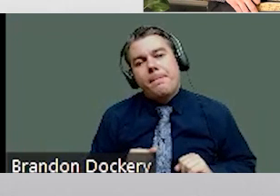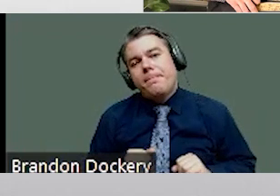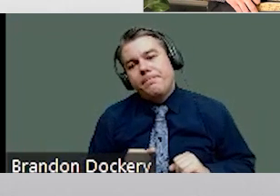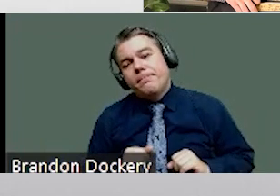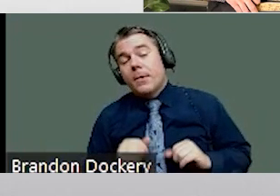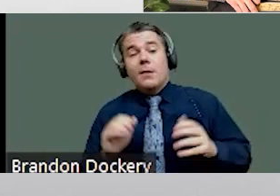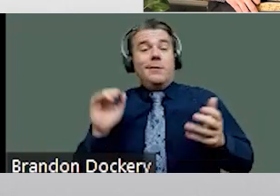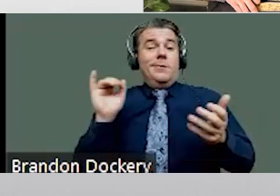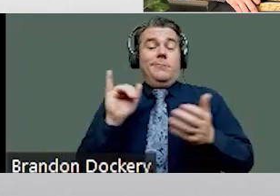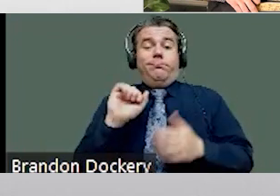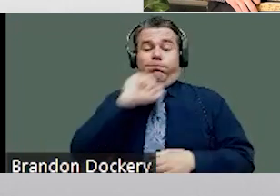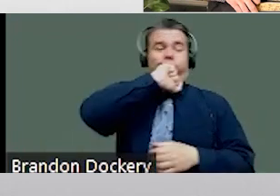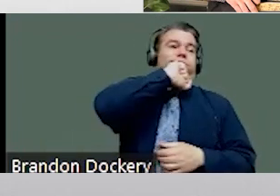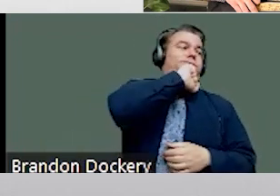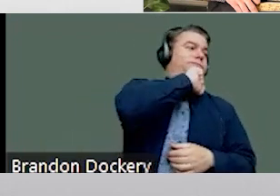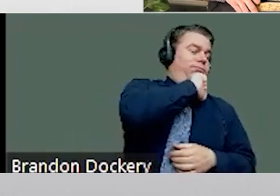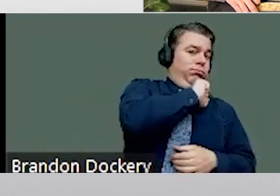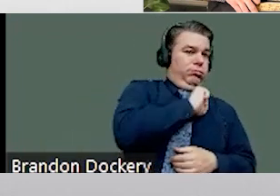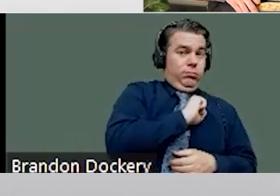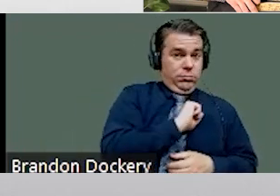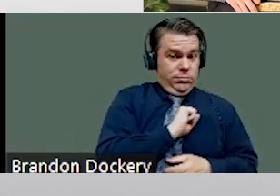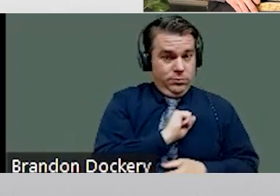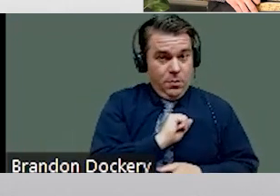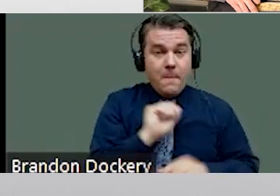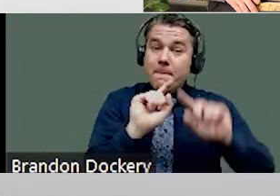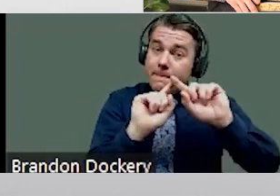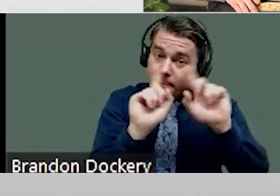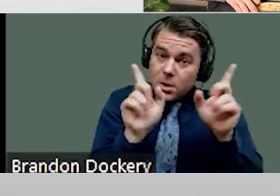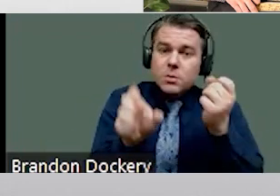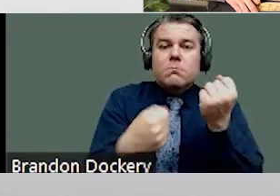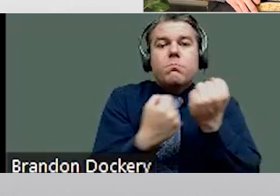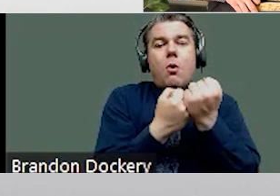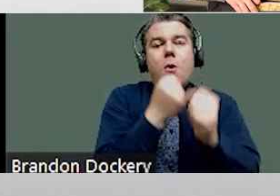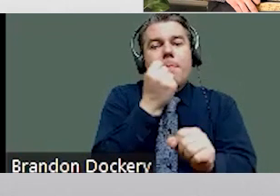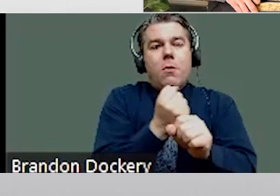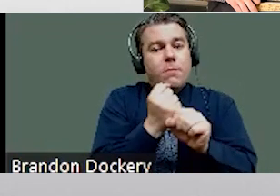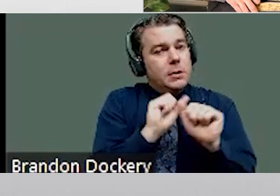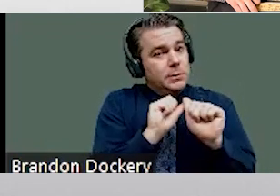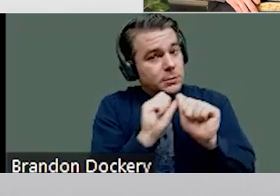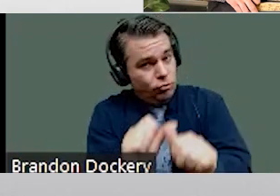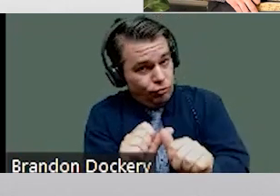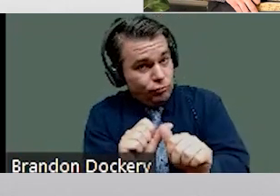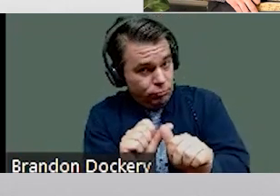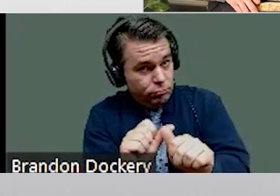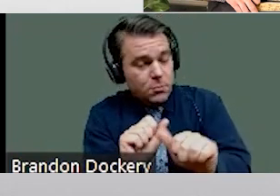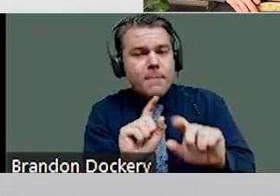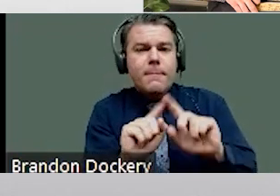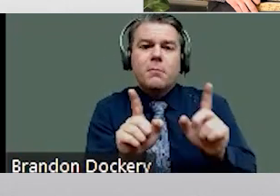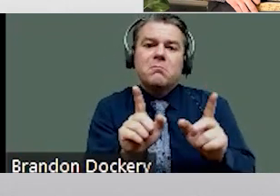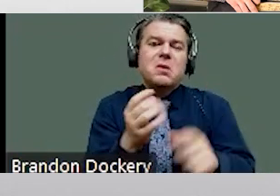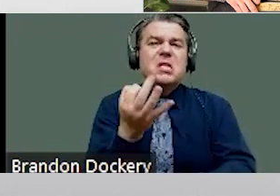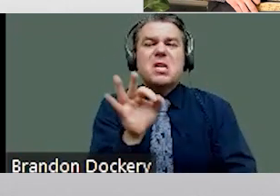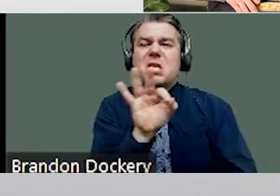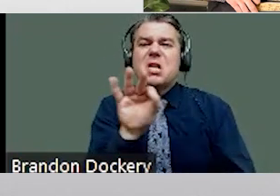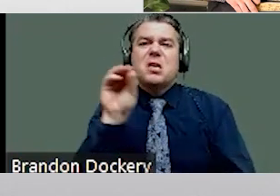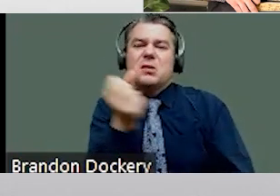Well, that's a blow to most folks, but supported employment continued on. But by the